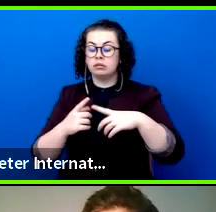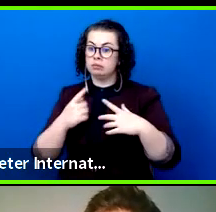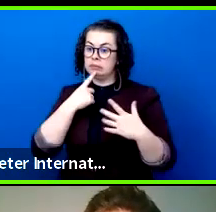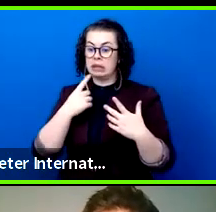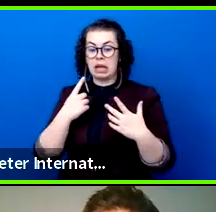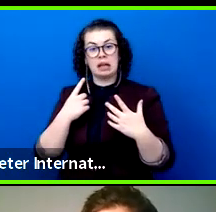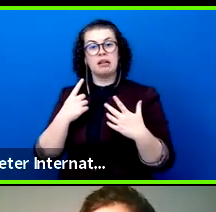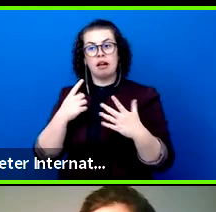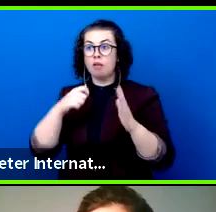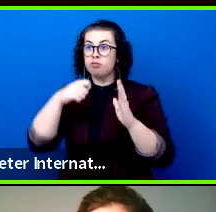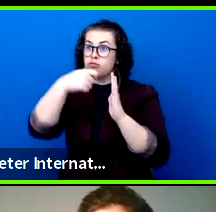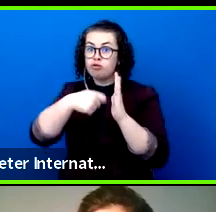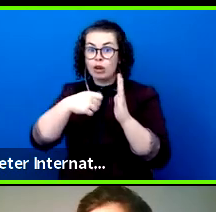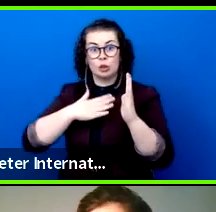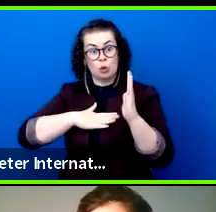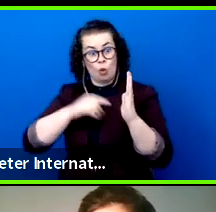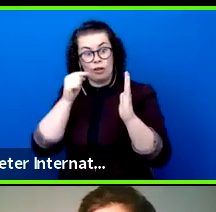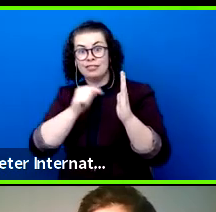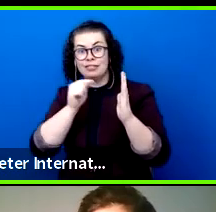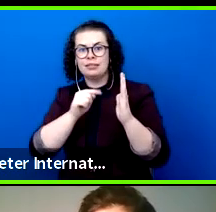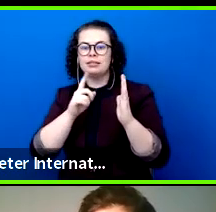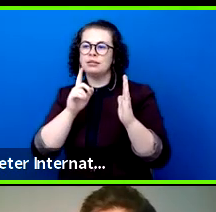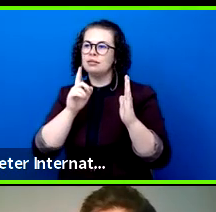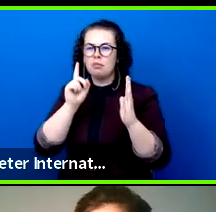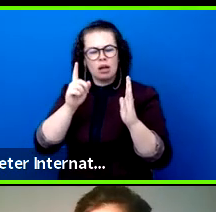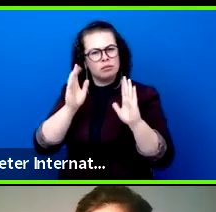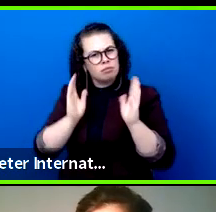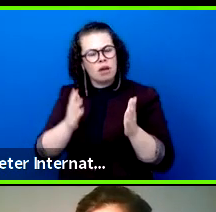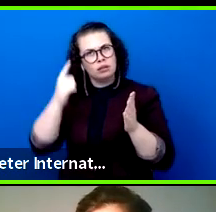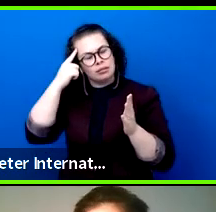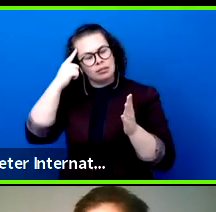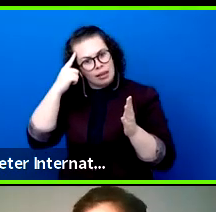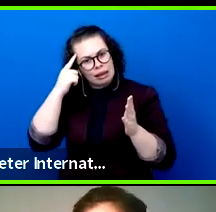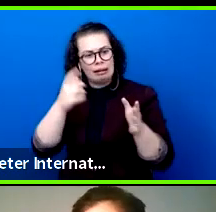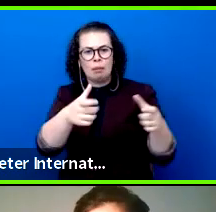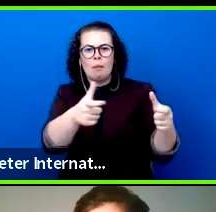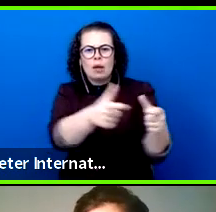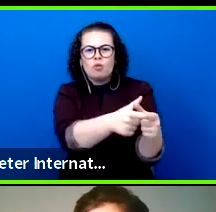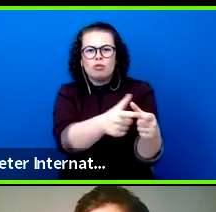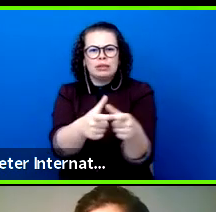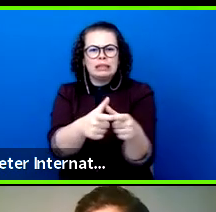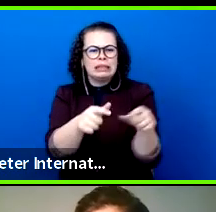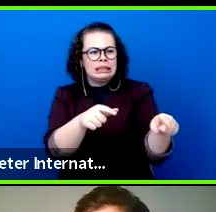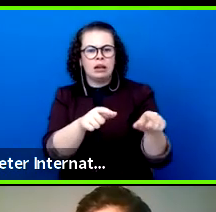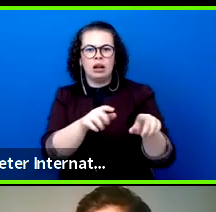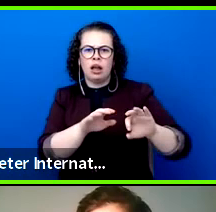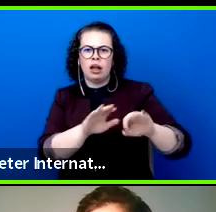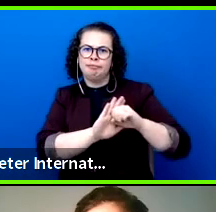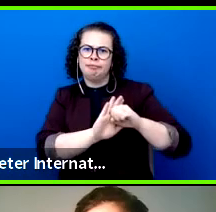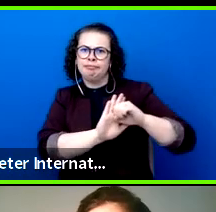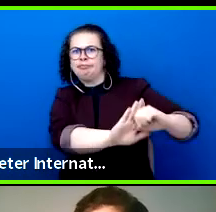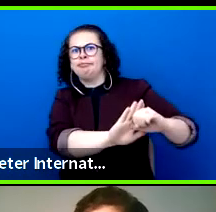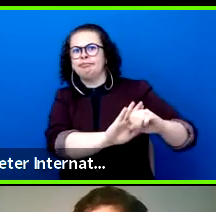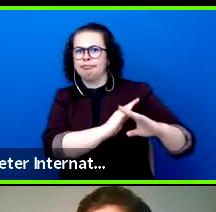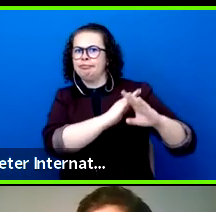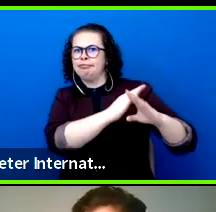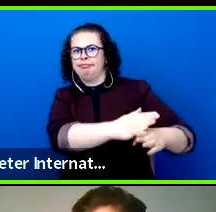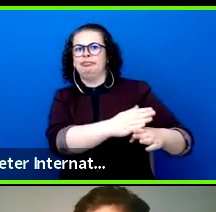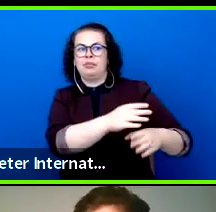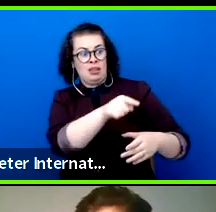some projects and include and open up minorities and making them minorities by pointing out